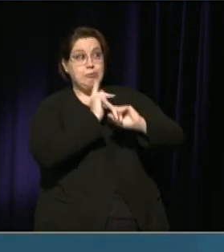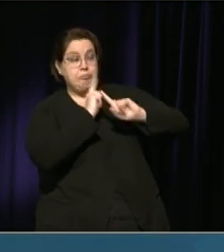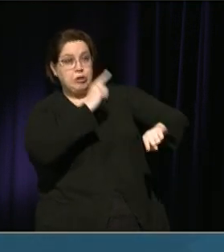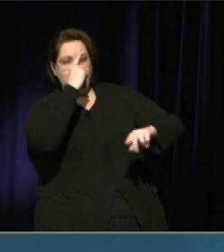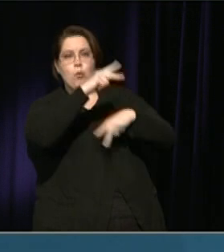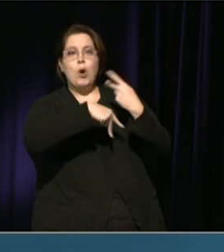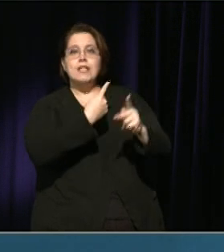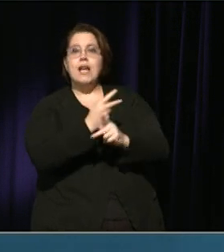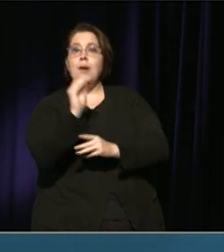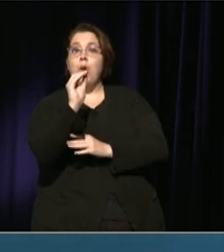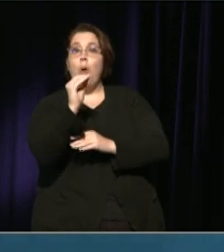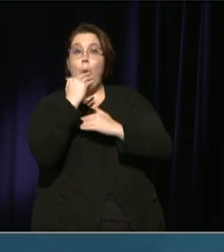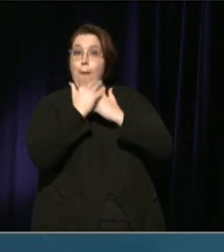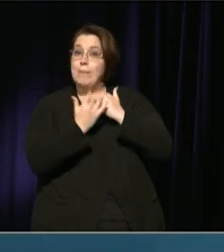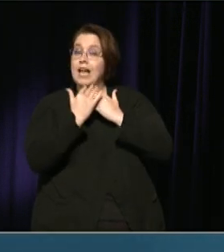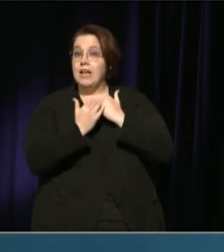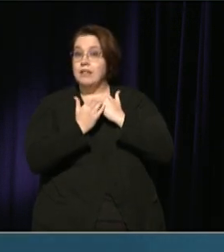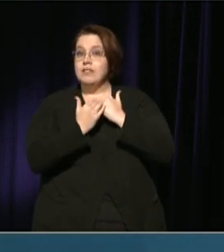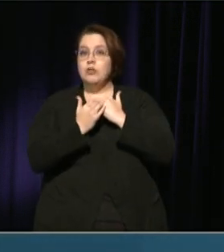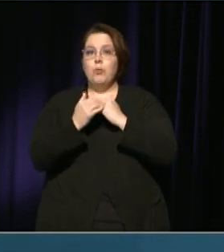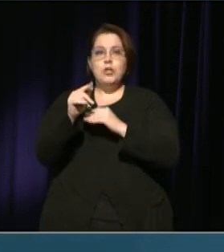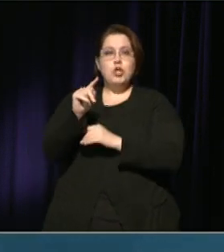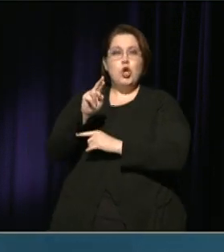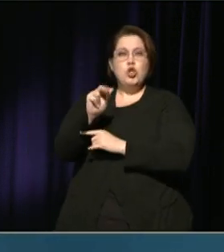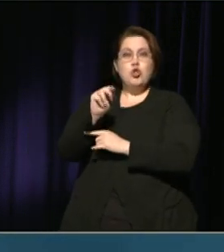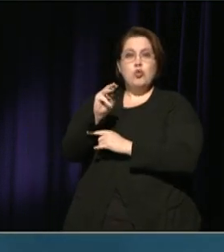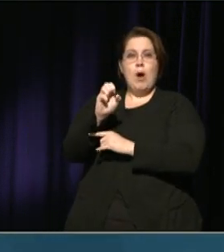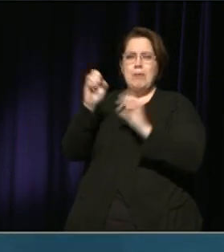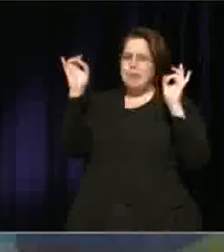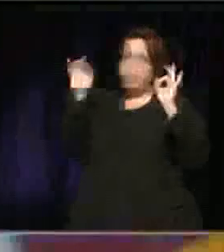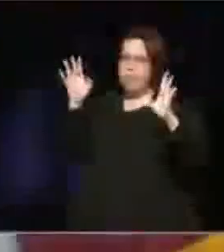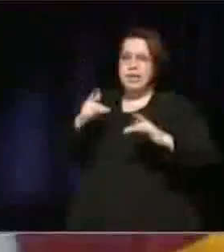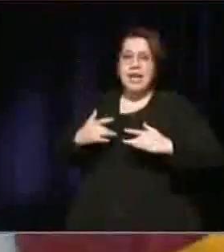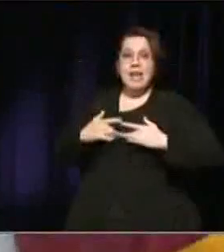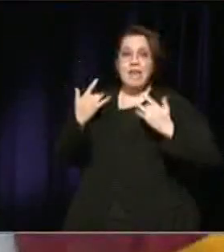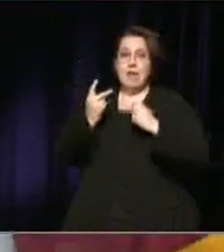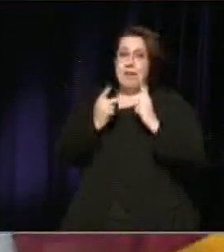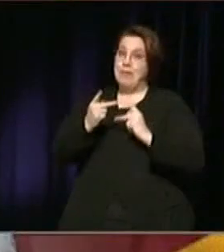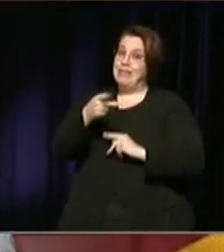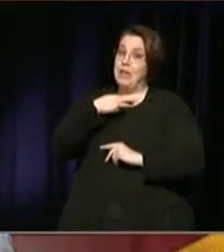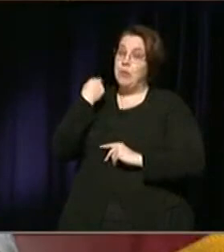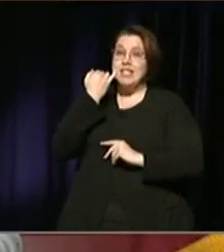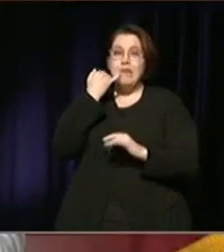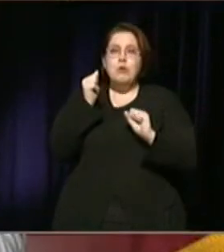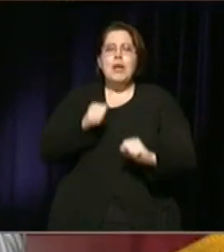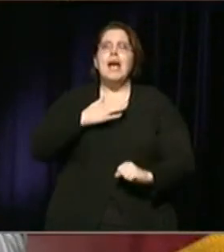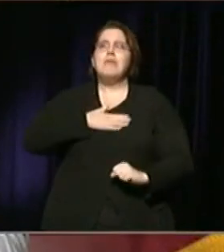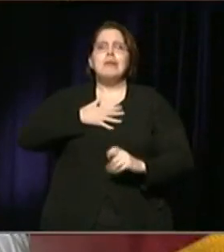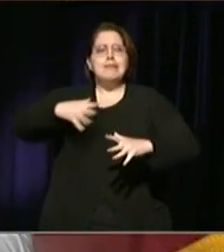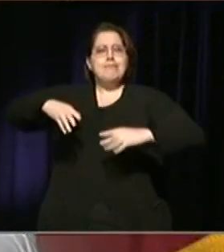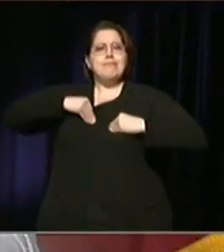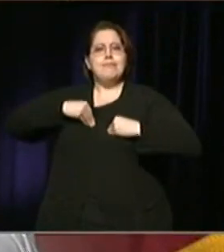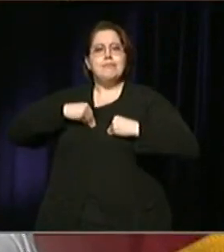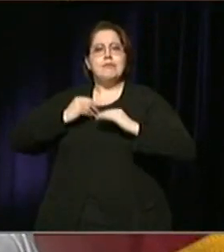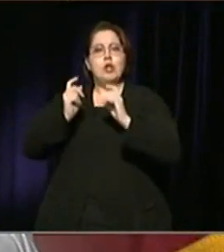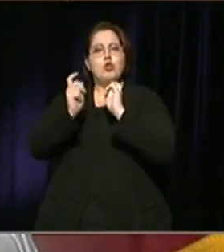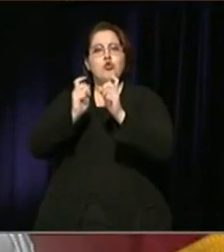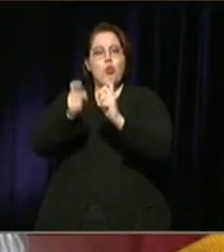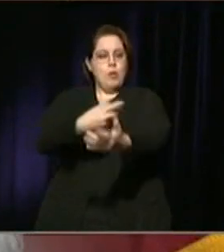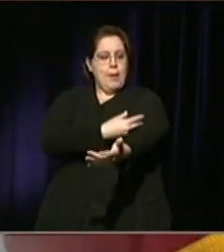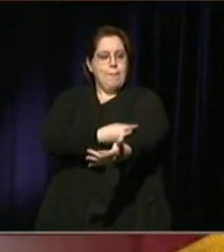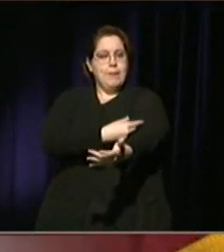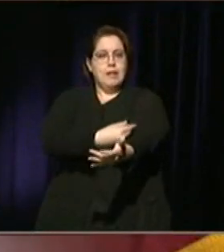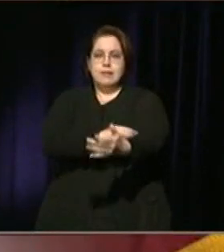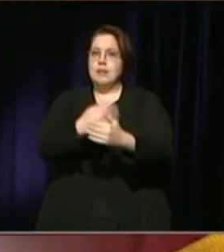O blood, which essentially puts trauma patients at risk. If you're able, will you please step up and donate blood for patients in our